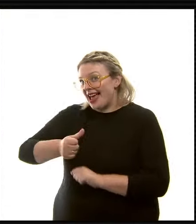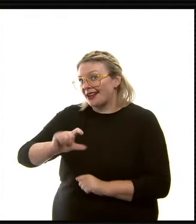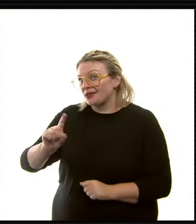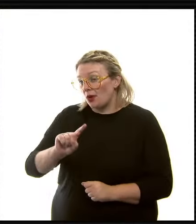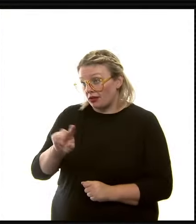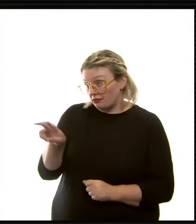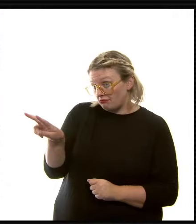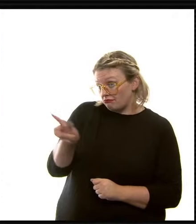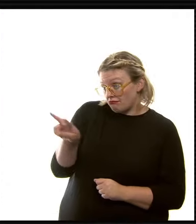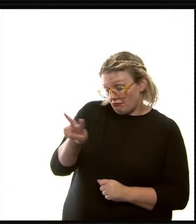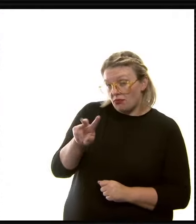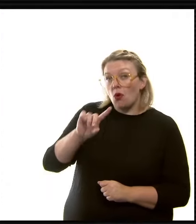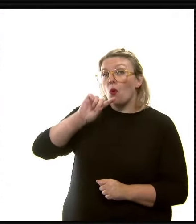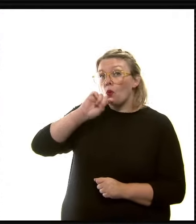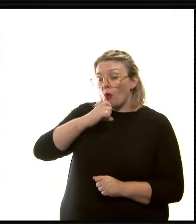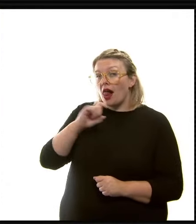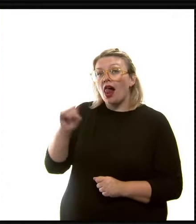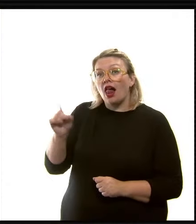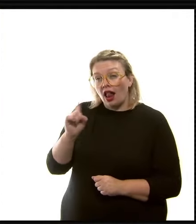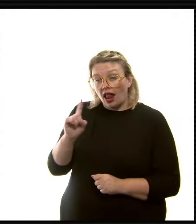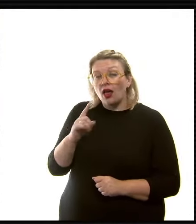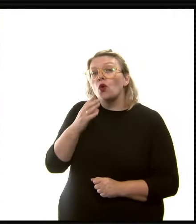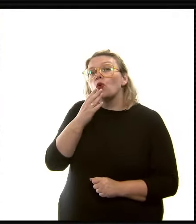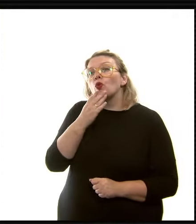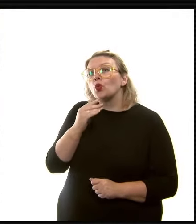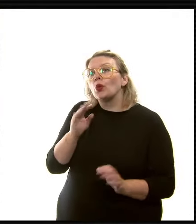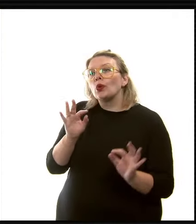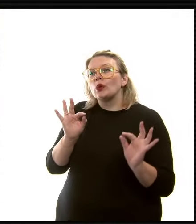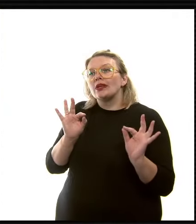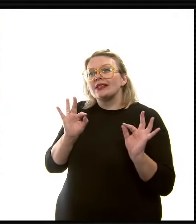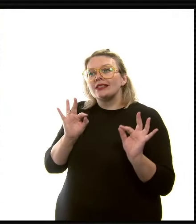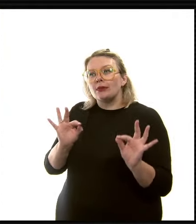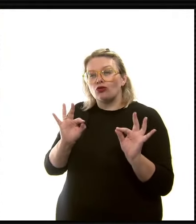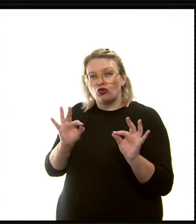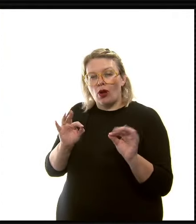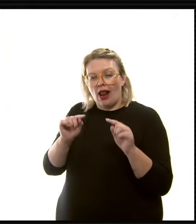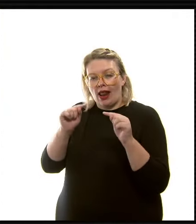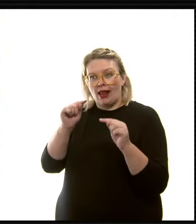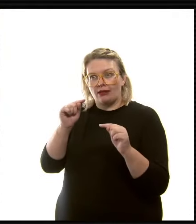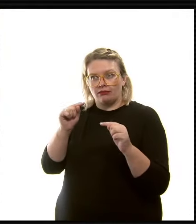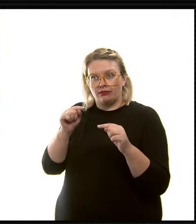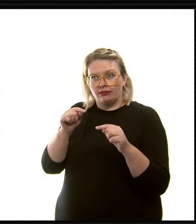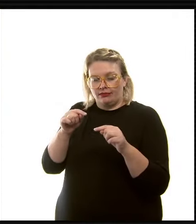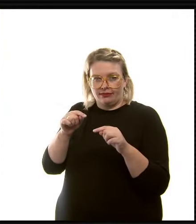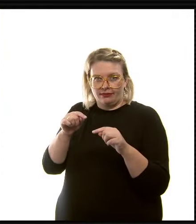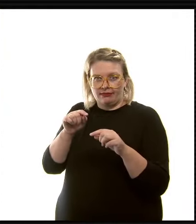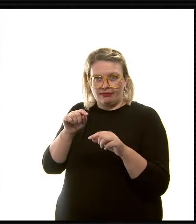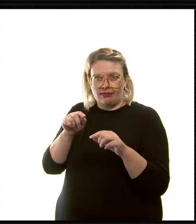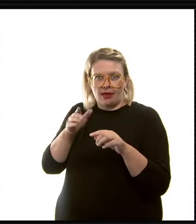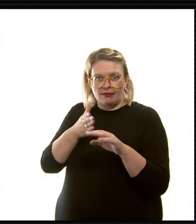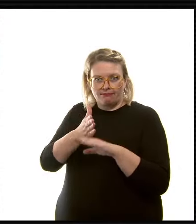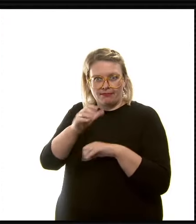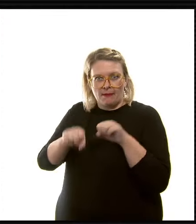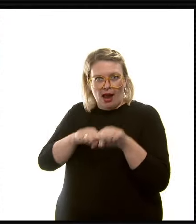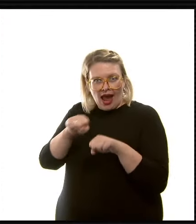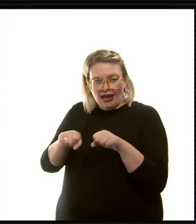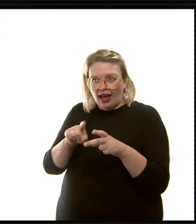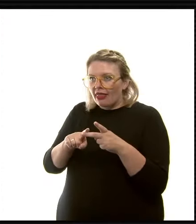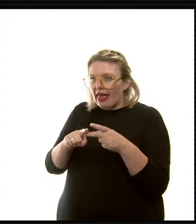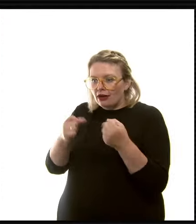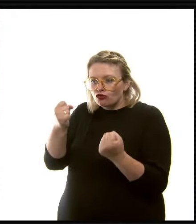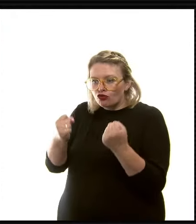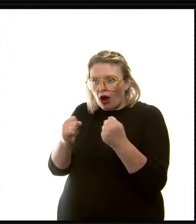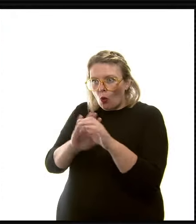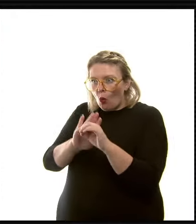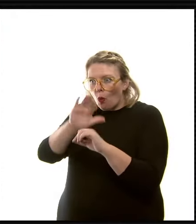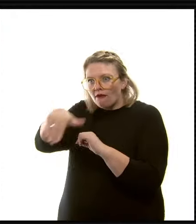are going to maneuver over using those special bath bikes and then go over the monster truck over the unsuspecting ducks as well.